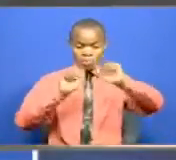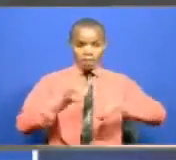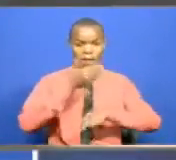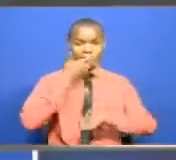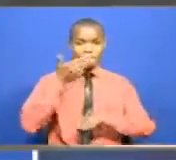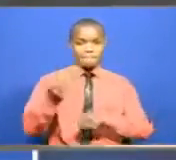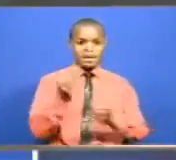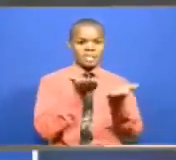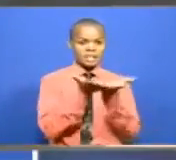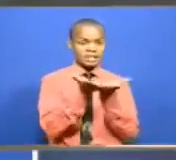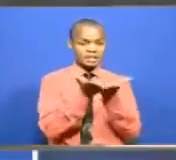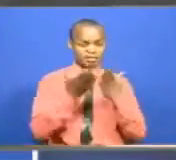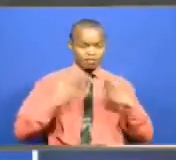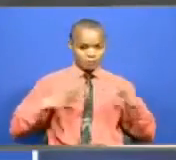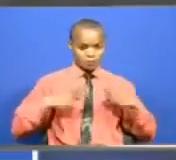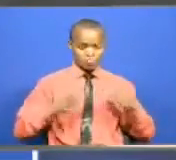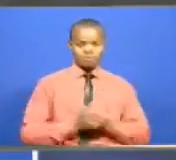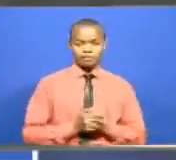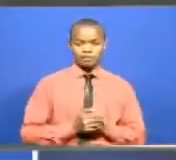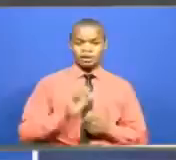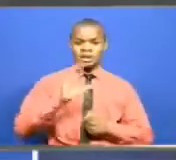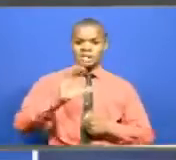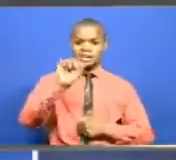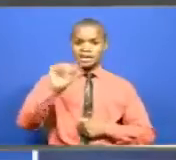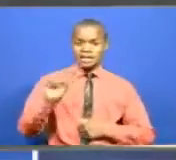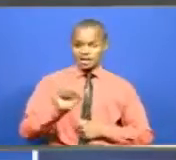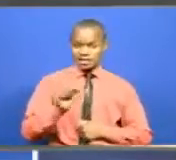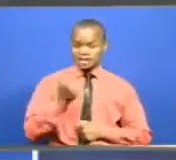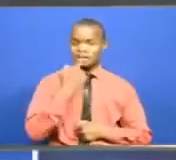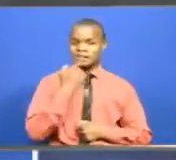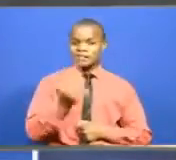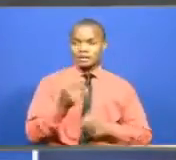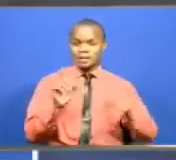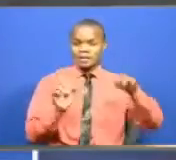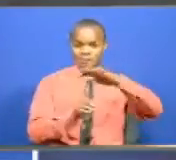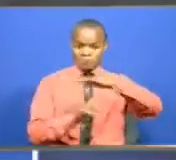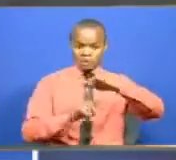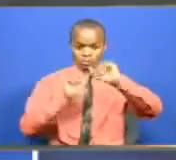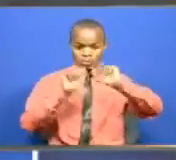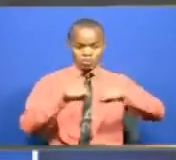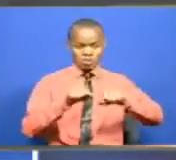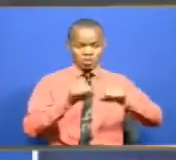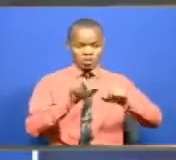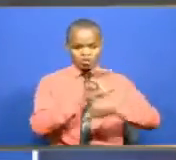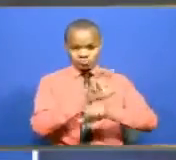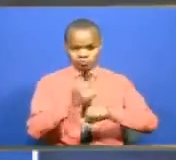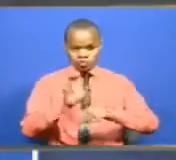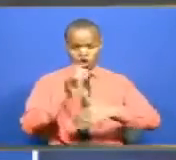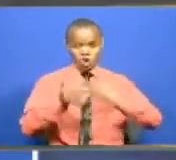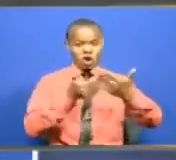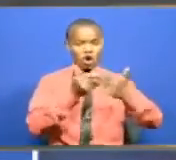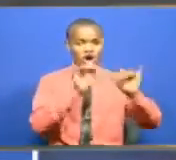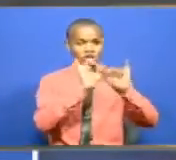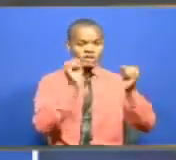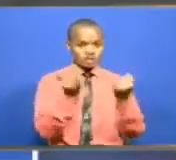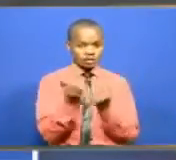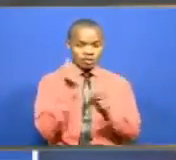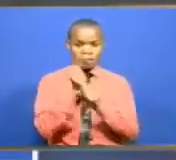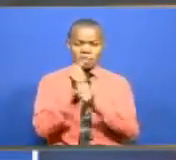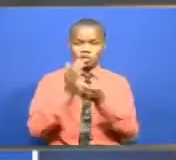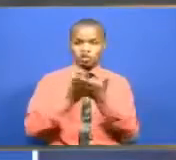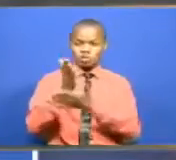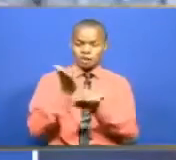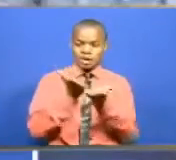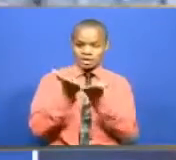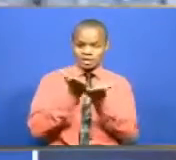Kenyans. Mucheru says that the ministry will be monitoring all its institutions to ensure that they serve Kenyans to the highest